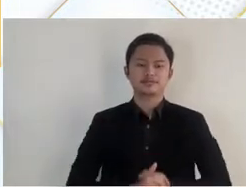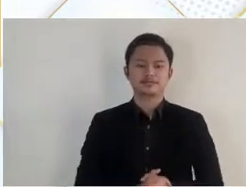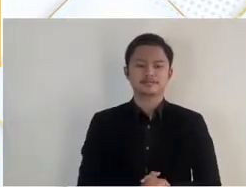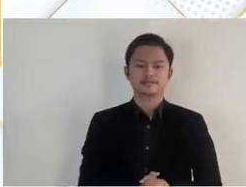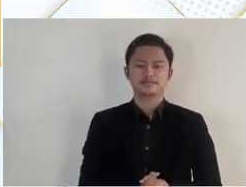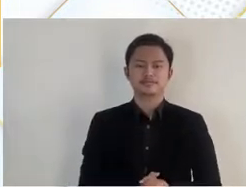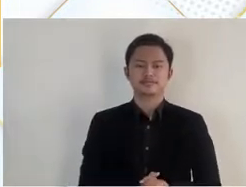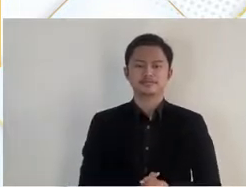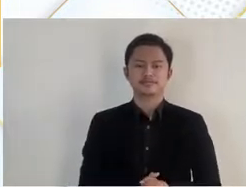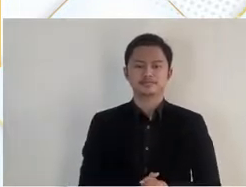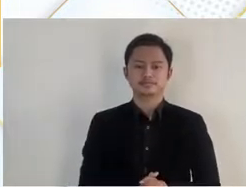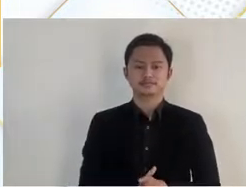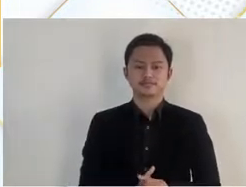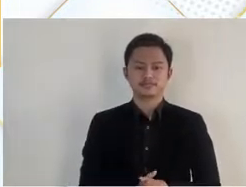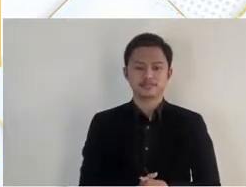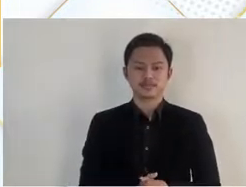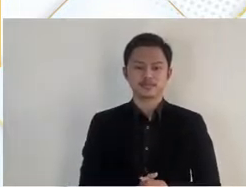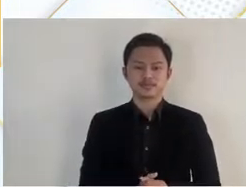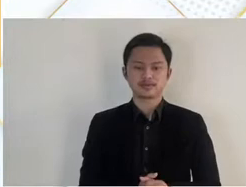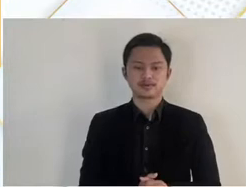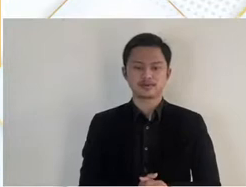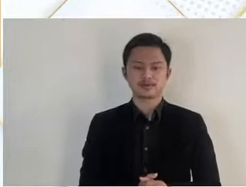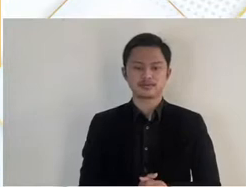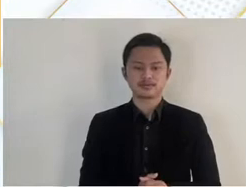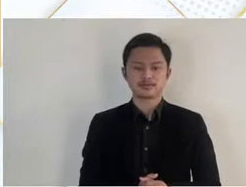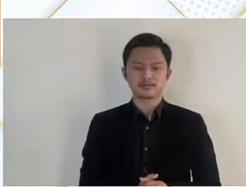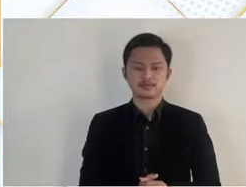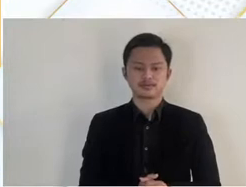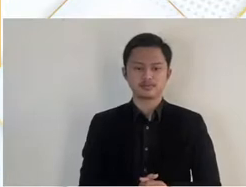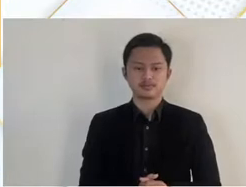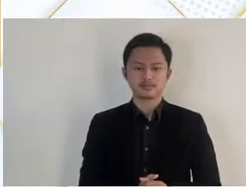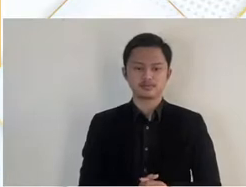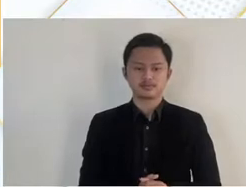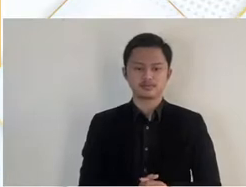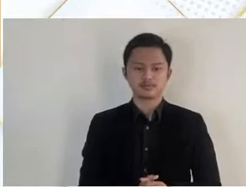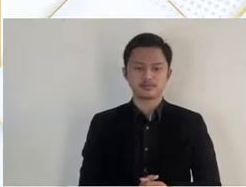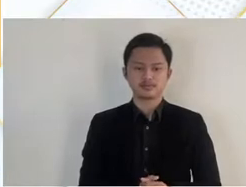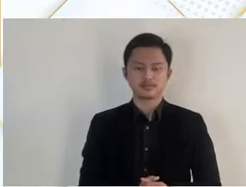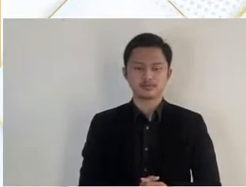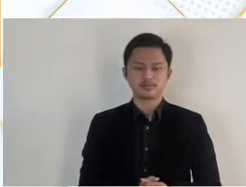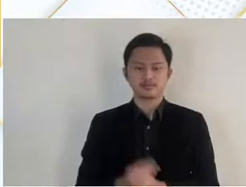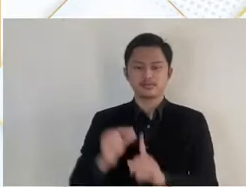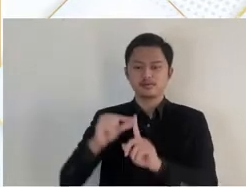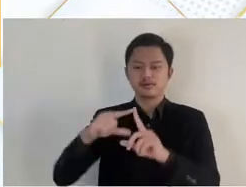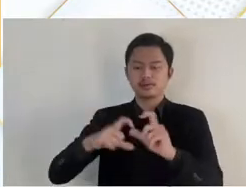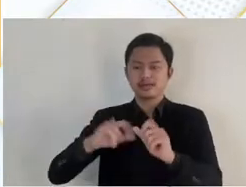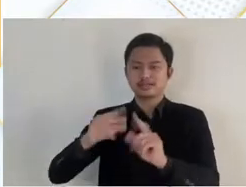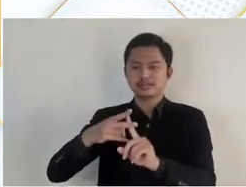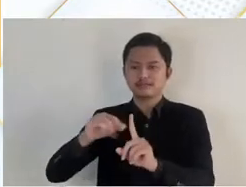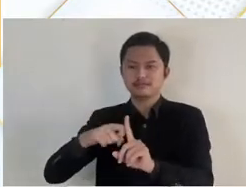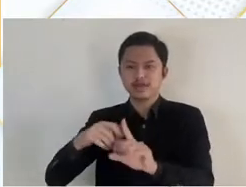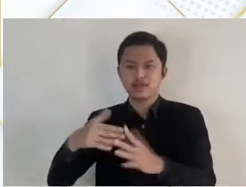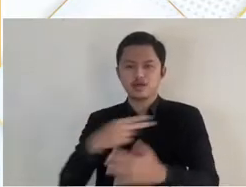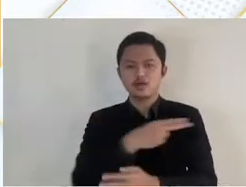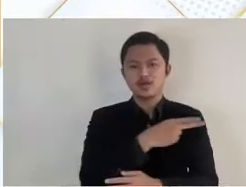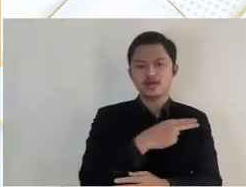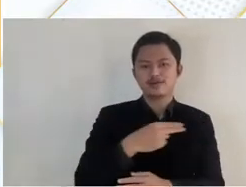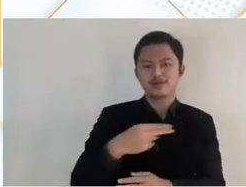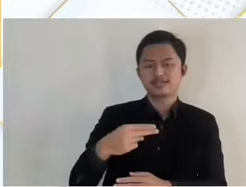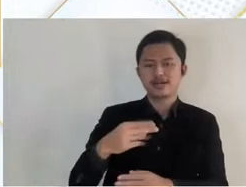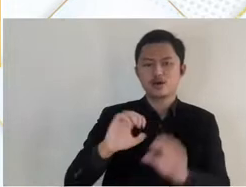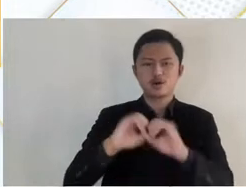If there was a message to Pacific Indonesian audiences in